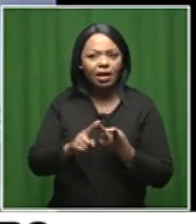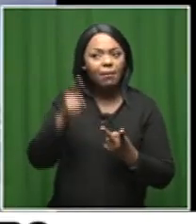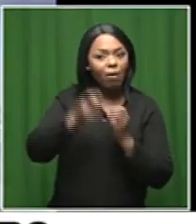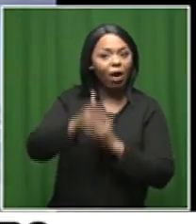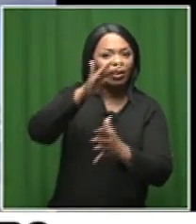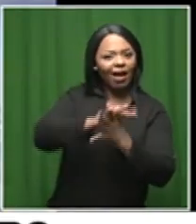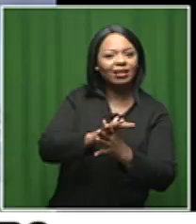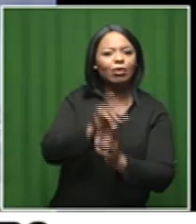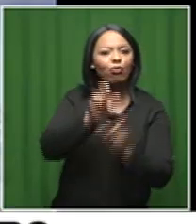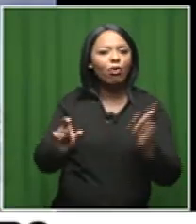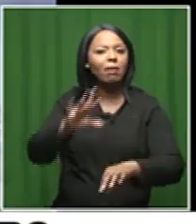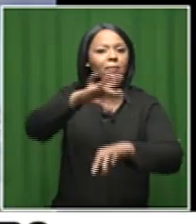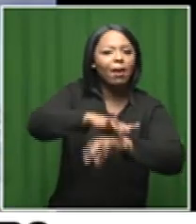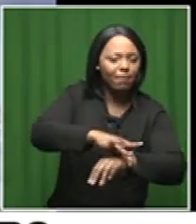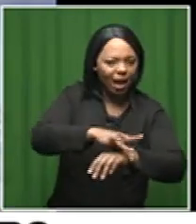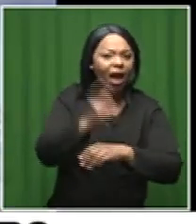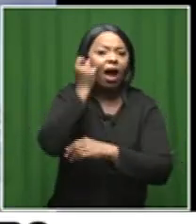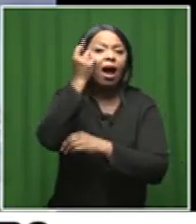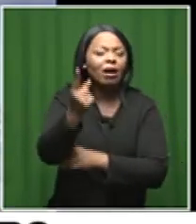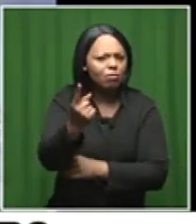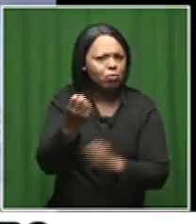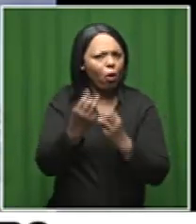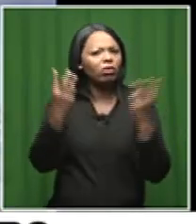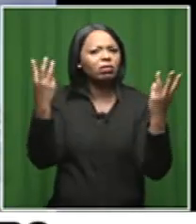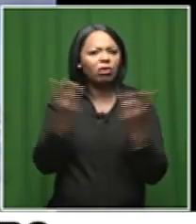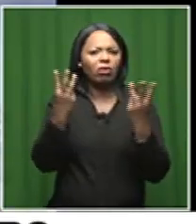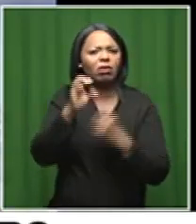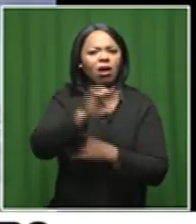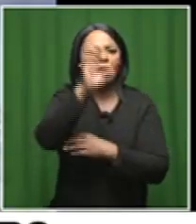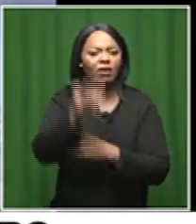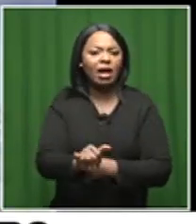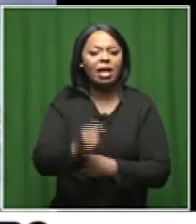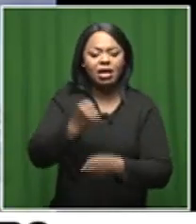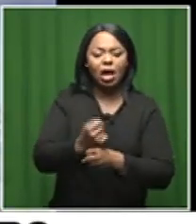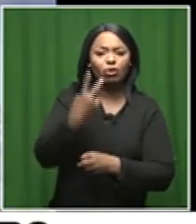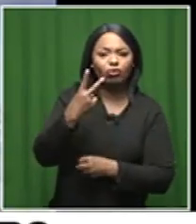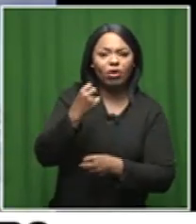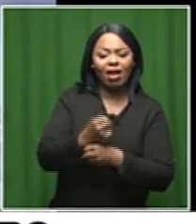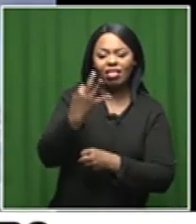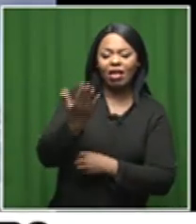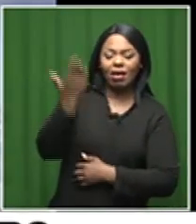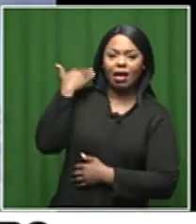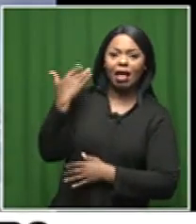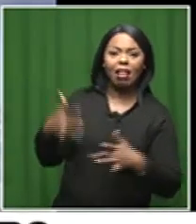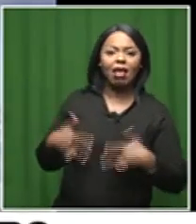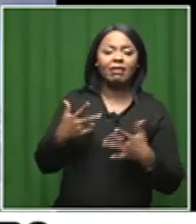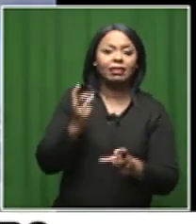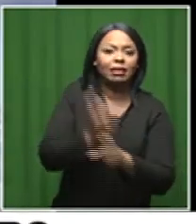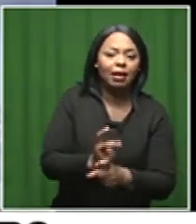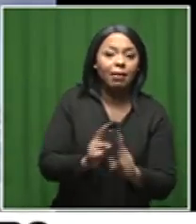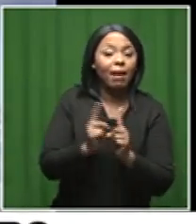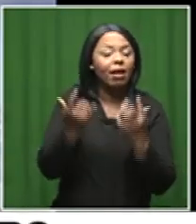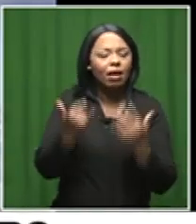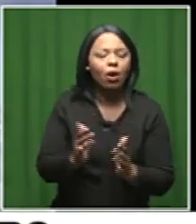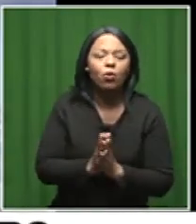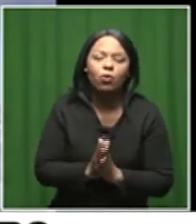we understand that many South Africans have had it tough the last 2 or 3 years. But we are in desperate need.